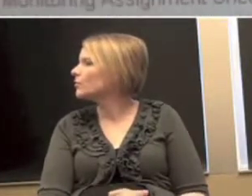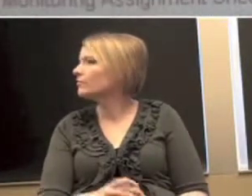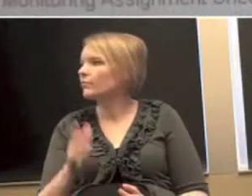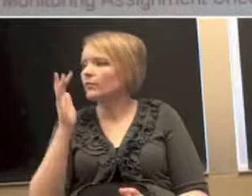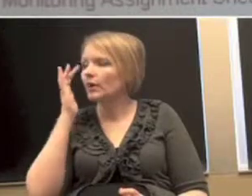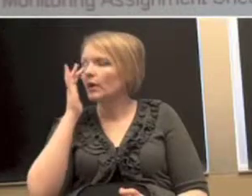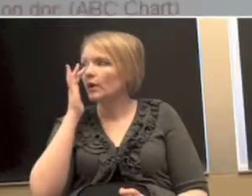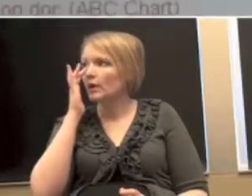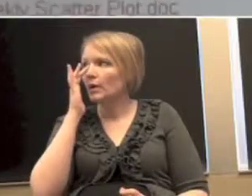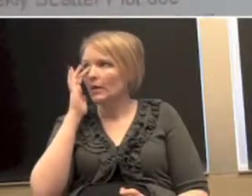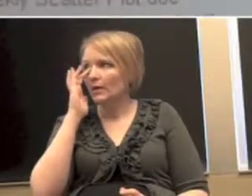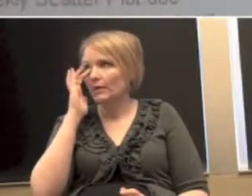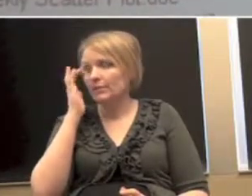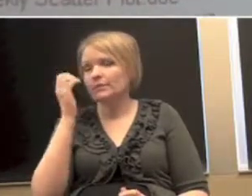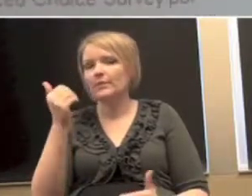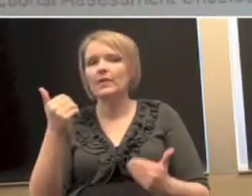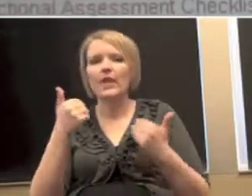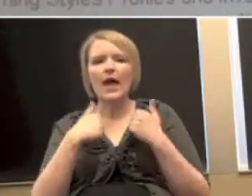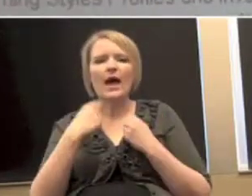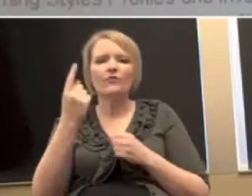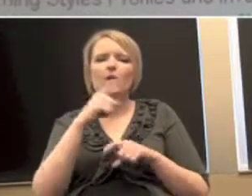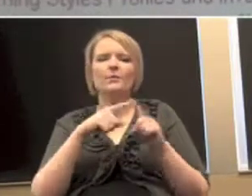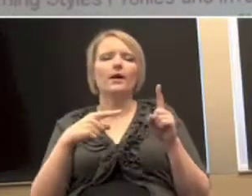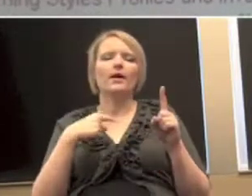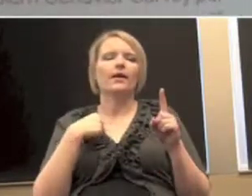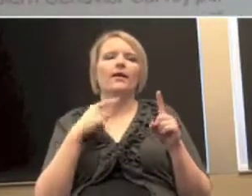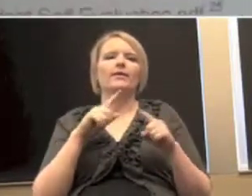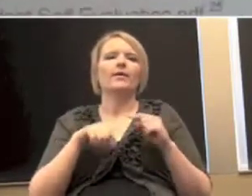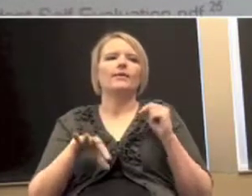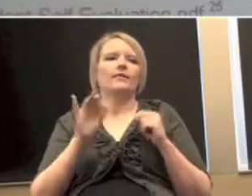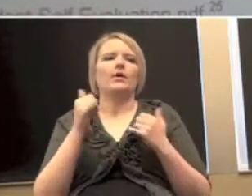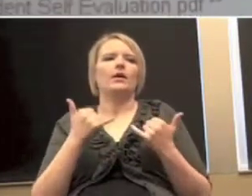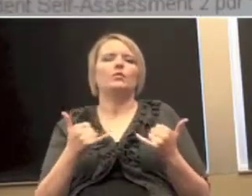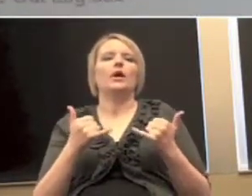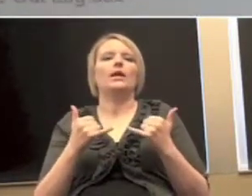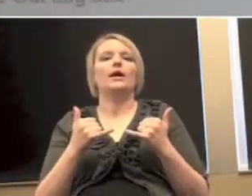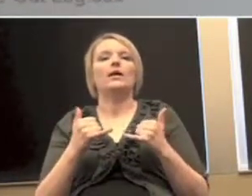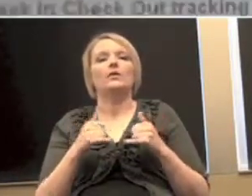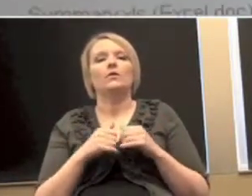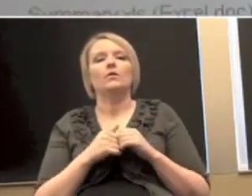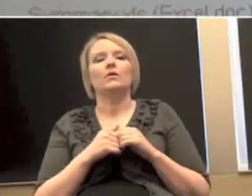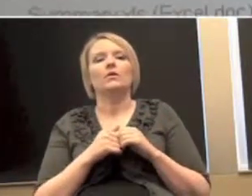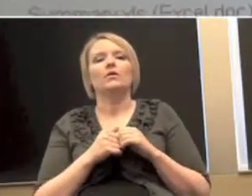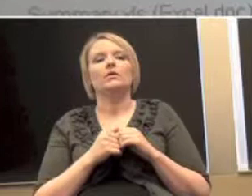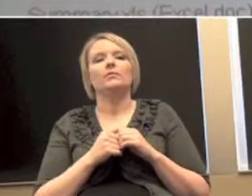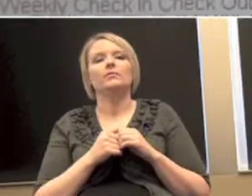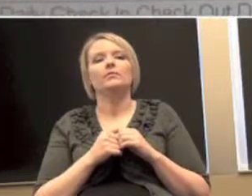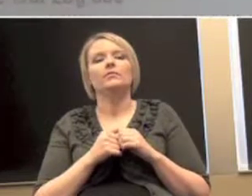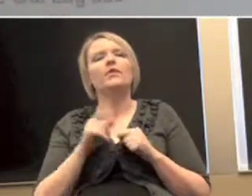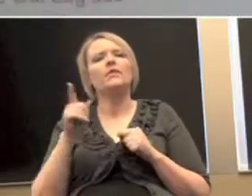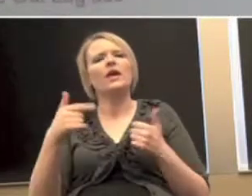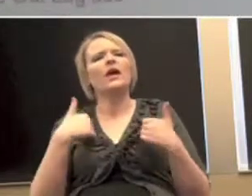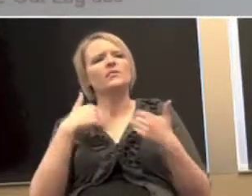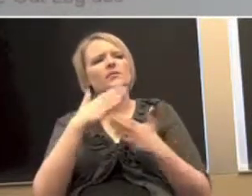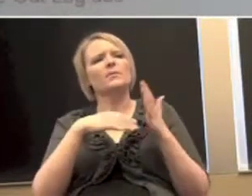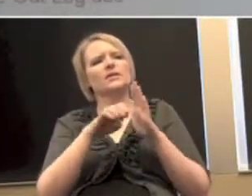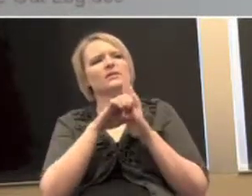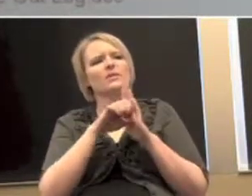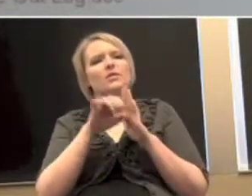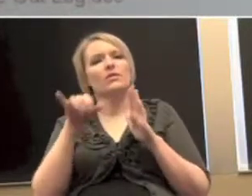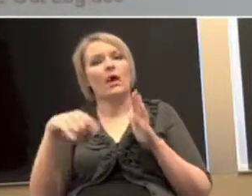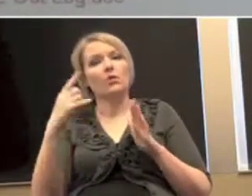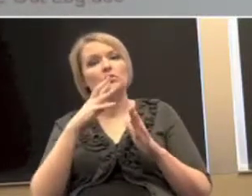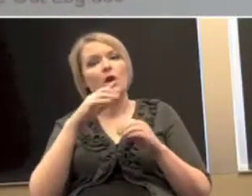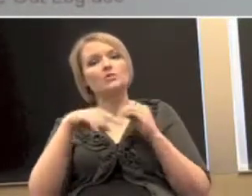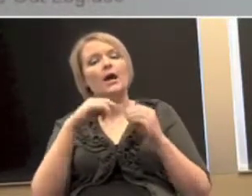I know they have one on here. I just can't find it right now. Should have done this before. They have some examples. This one actually